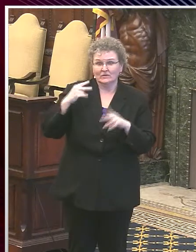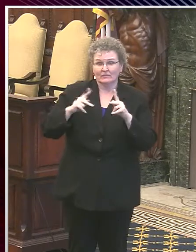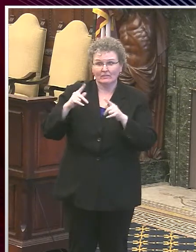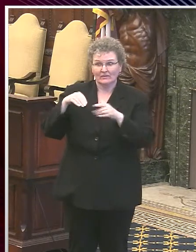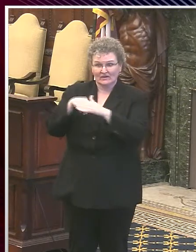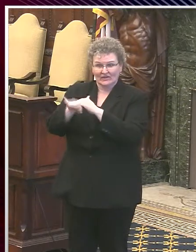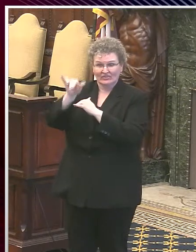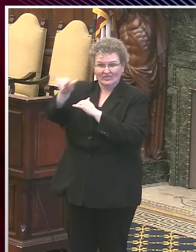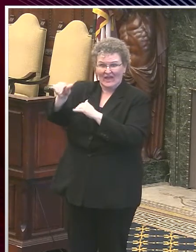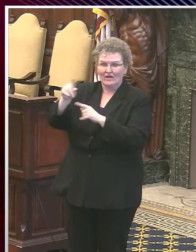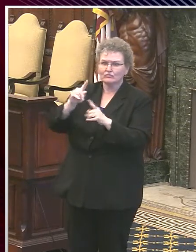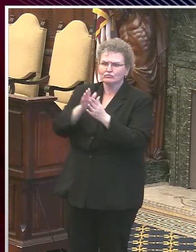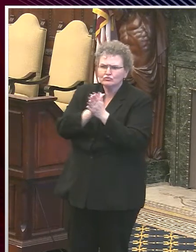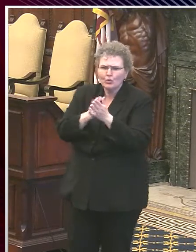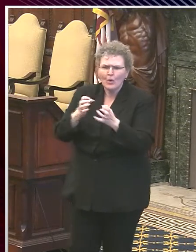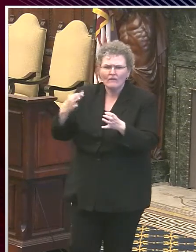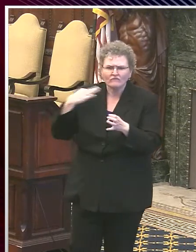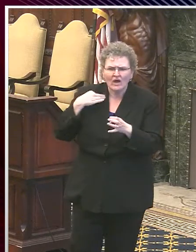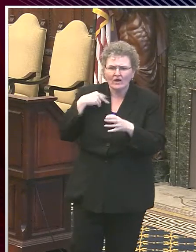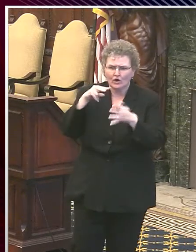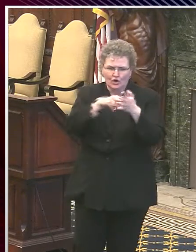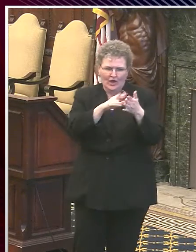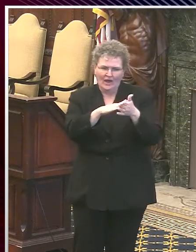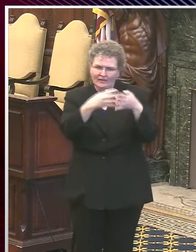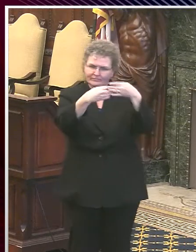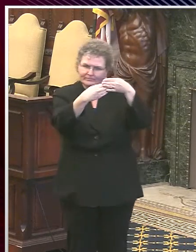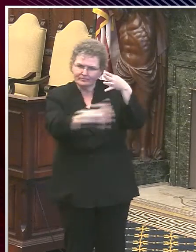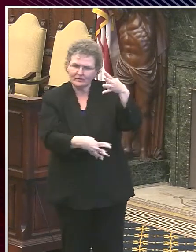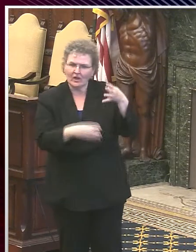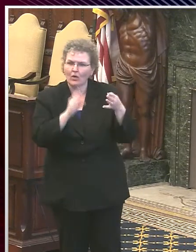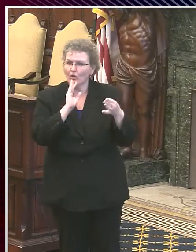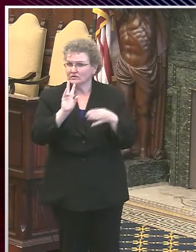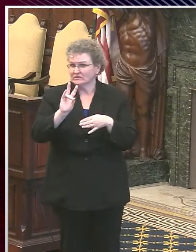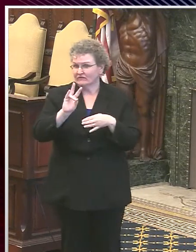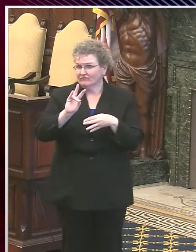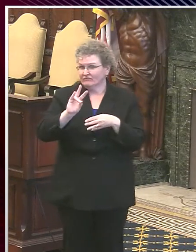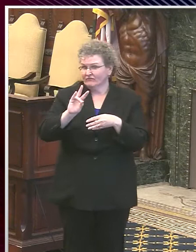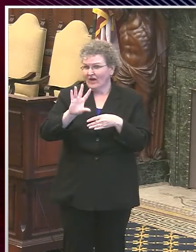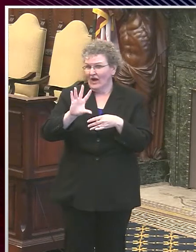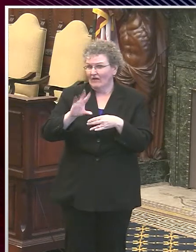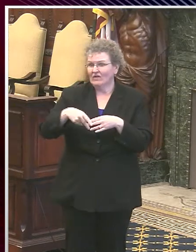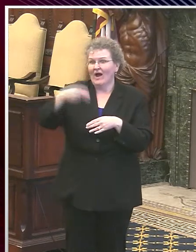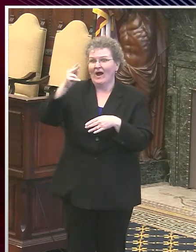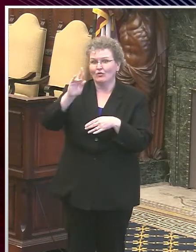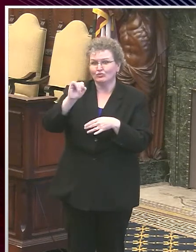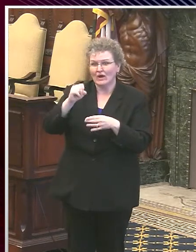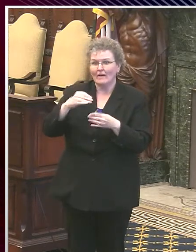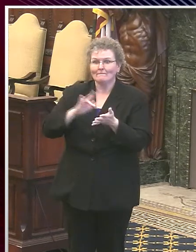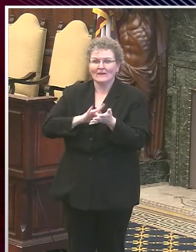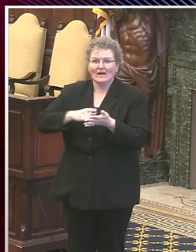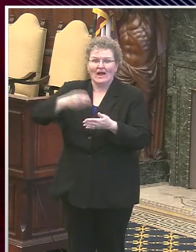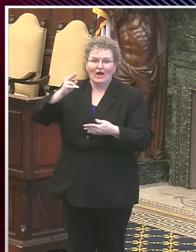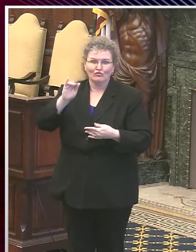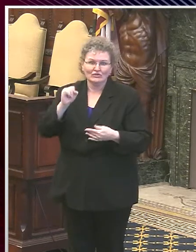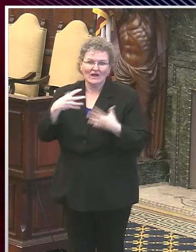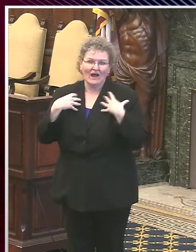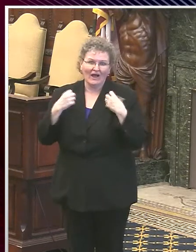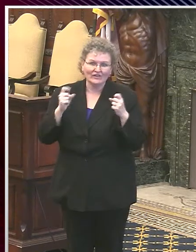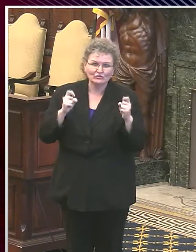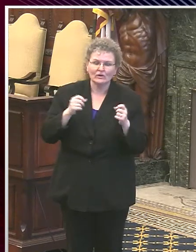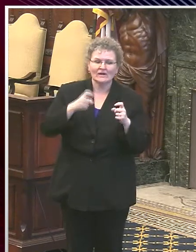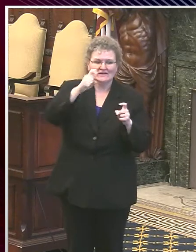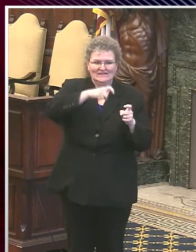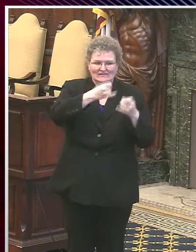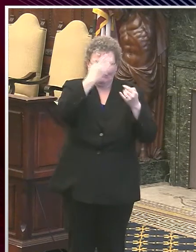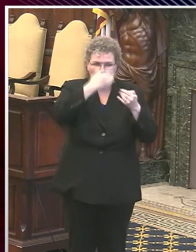vaccine interest database. And that includes people over the age of 75, people with high-risk medical conditions, and frontline essential workers.